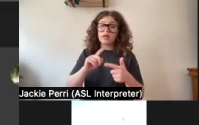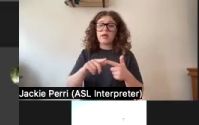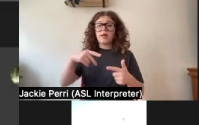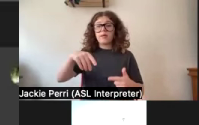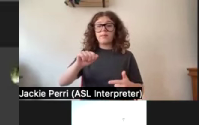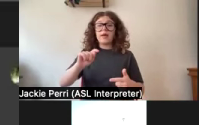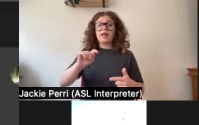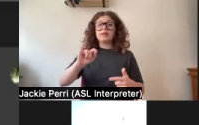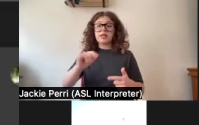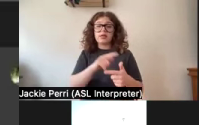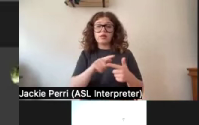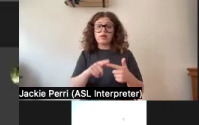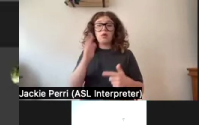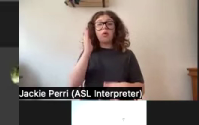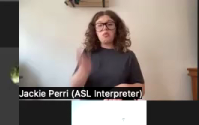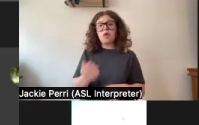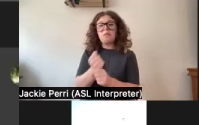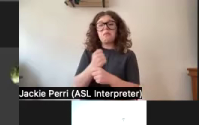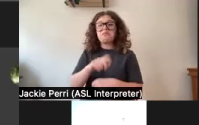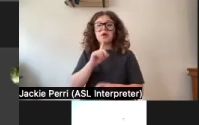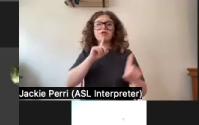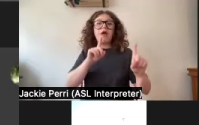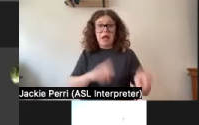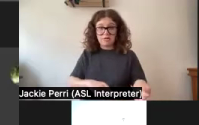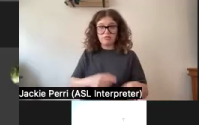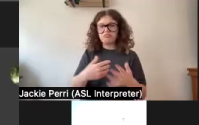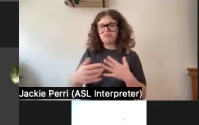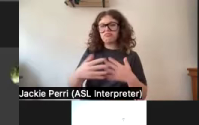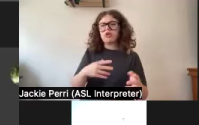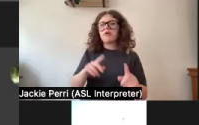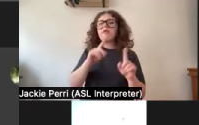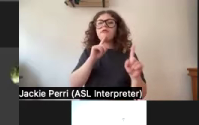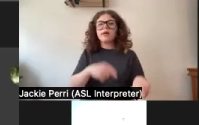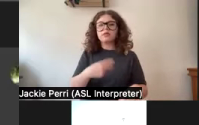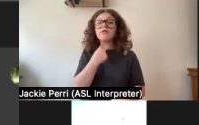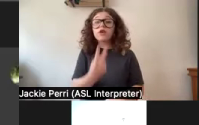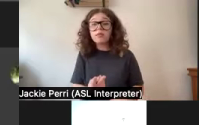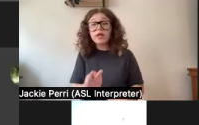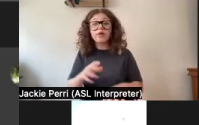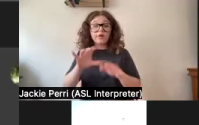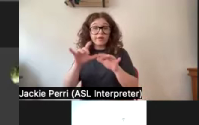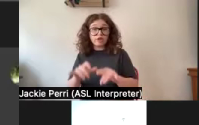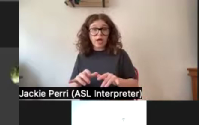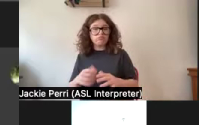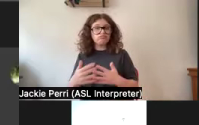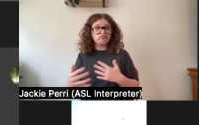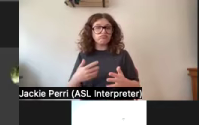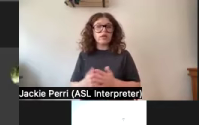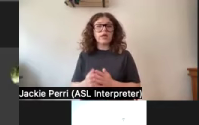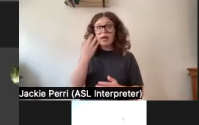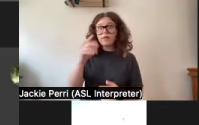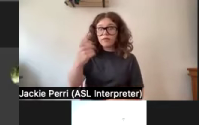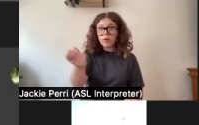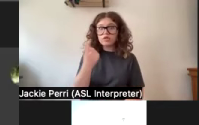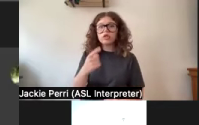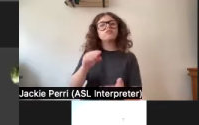in the chat. And if you have any questions or think we should add anything else, please put that in the chat box, and we